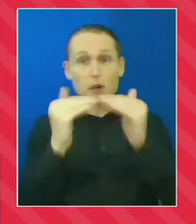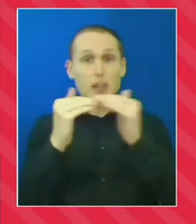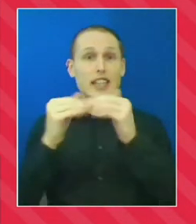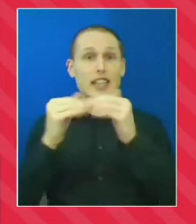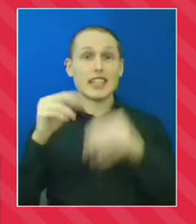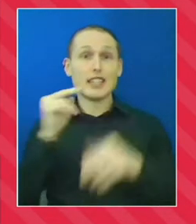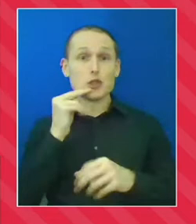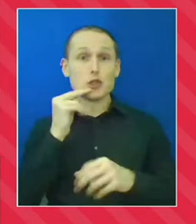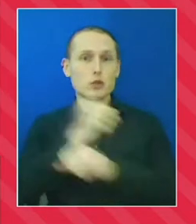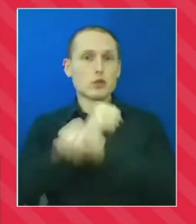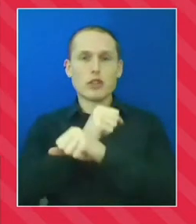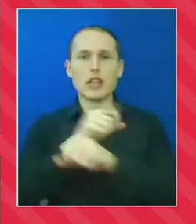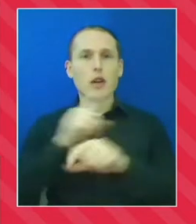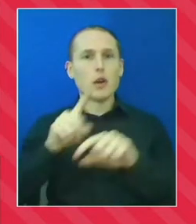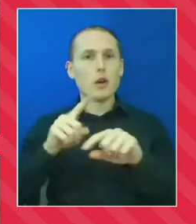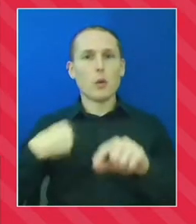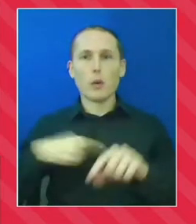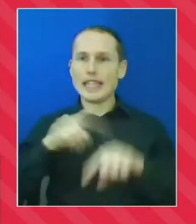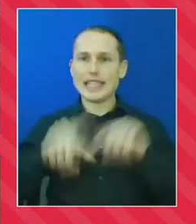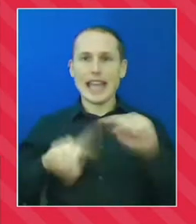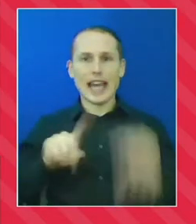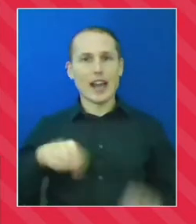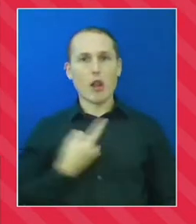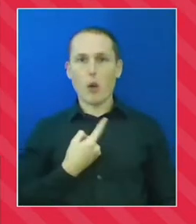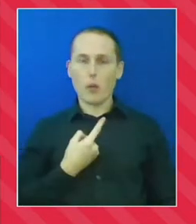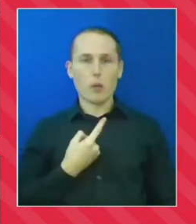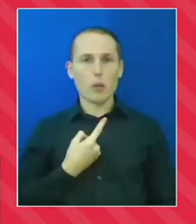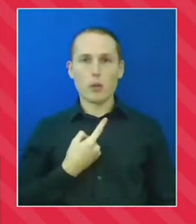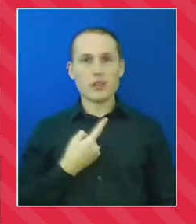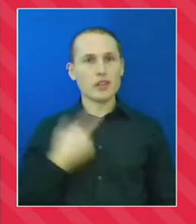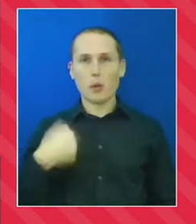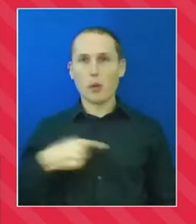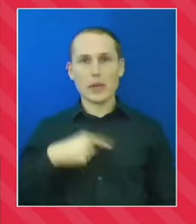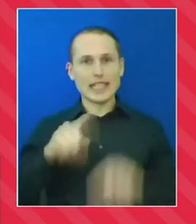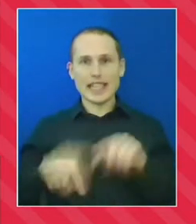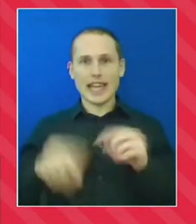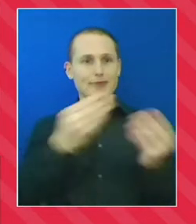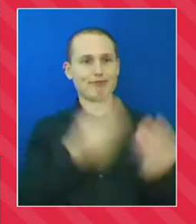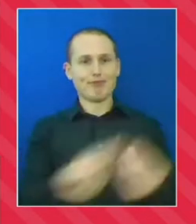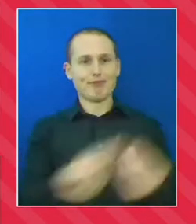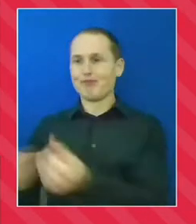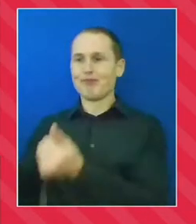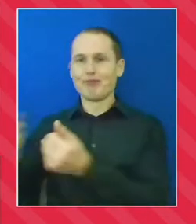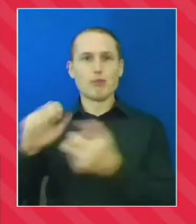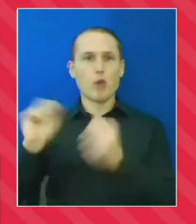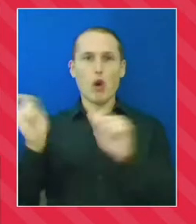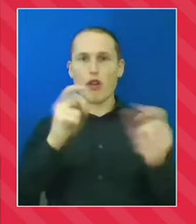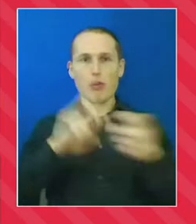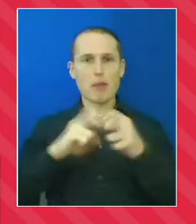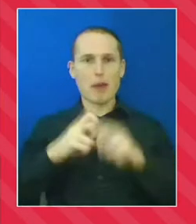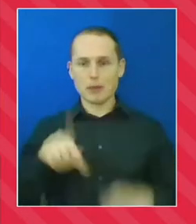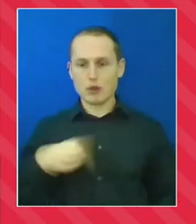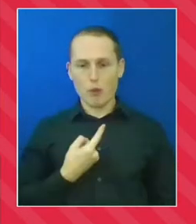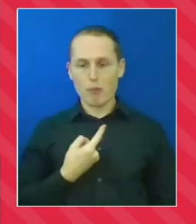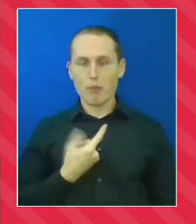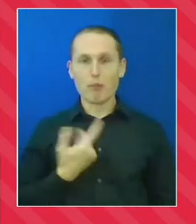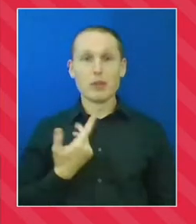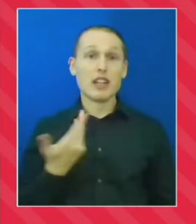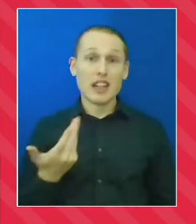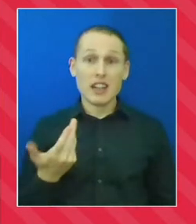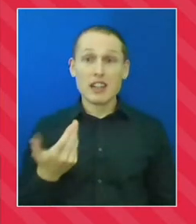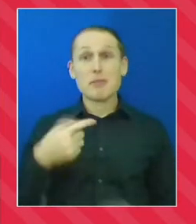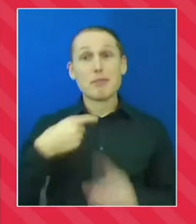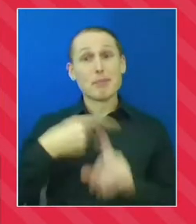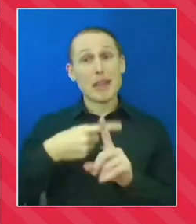it alone. We cannot solve the problem of diet-related conditions and disparities. I also want to point out that while we